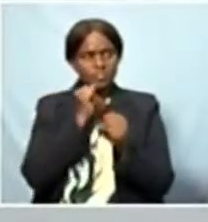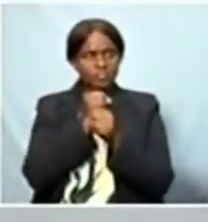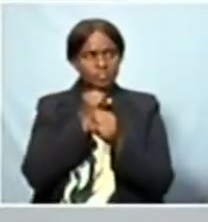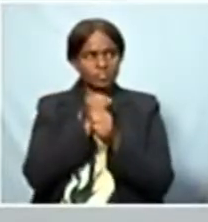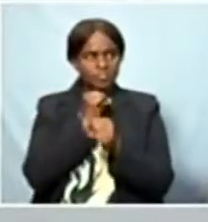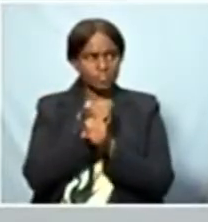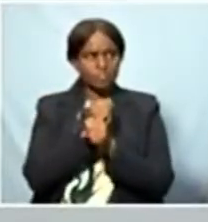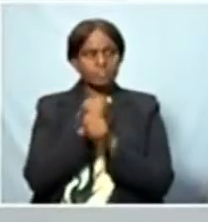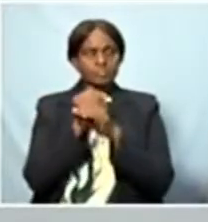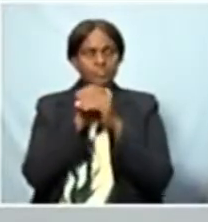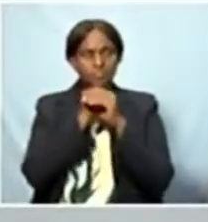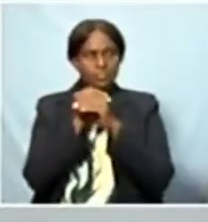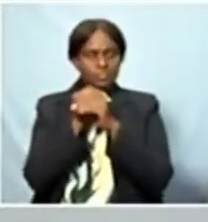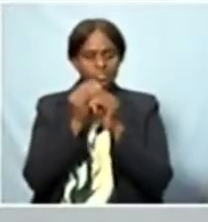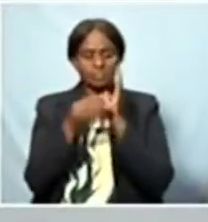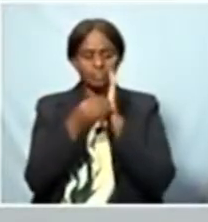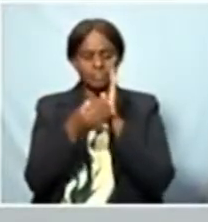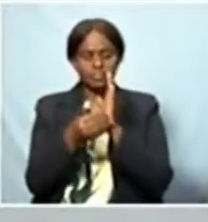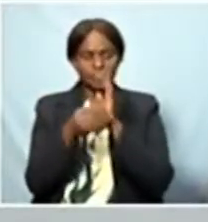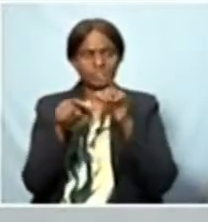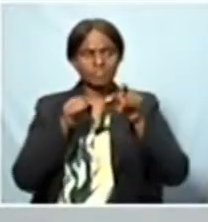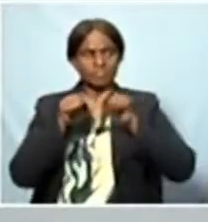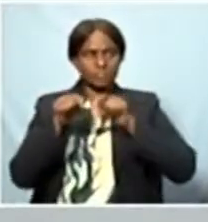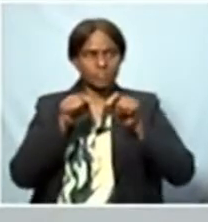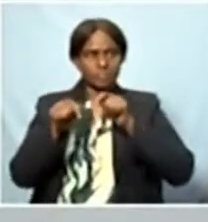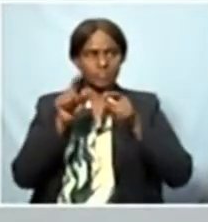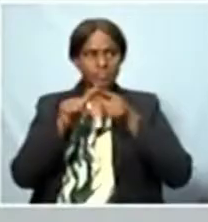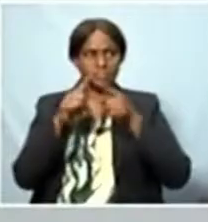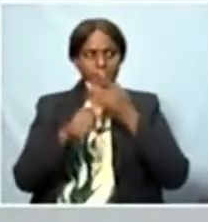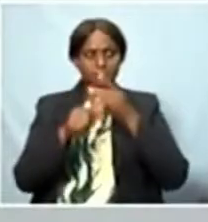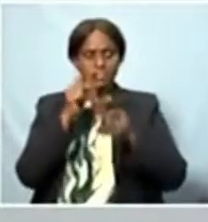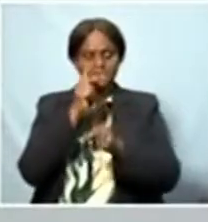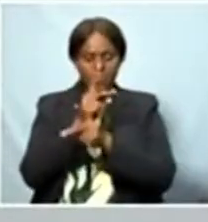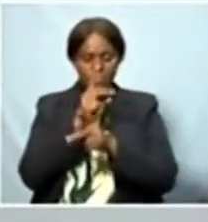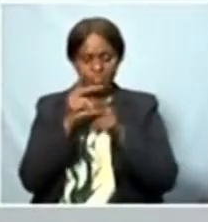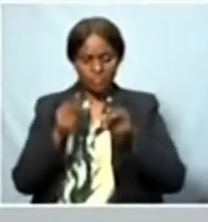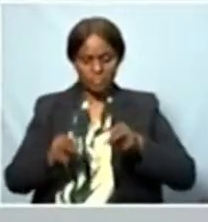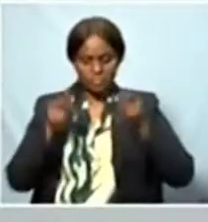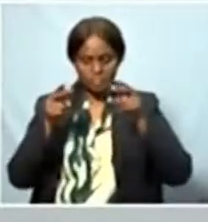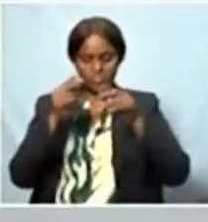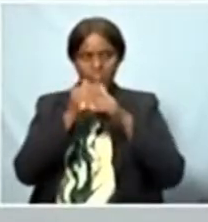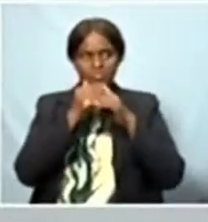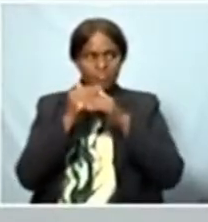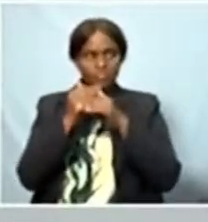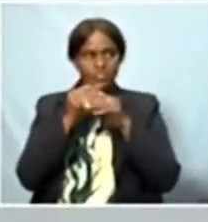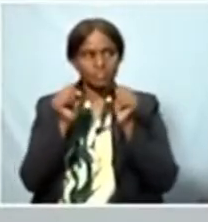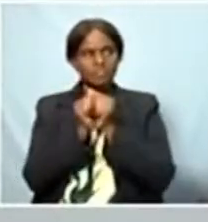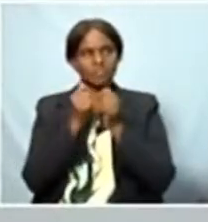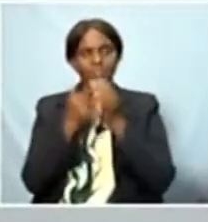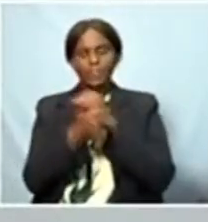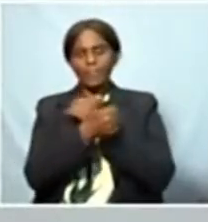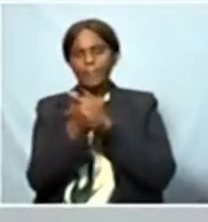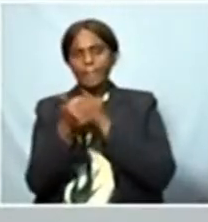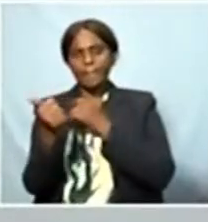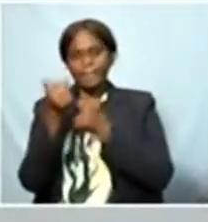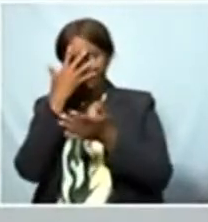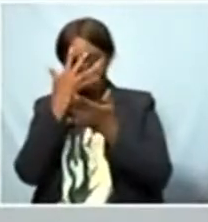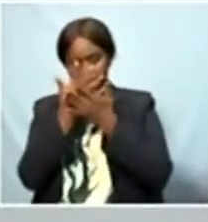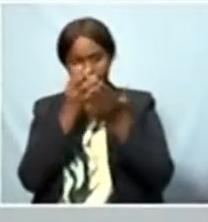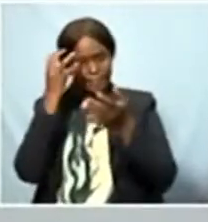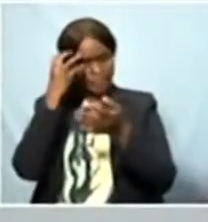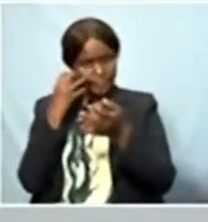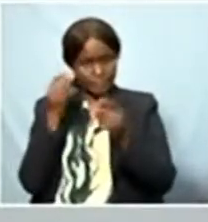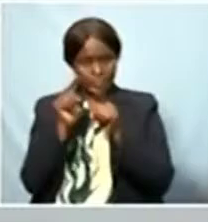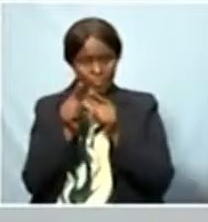compliance standards, guidelines, and regulations in order to maintain high standards of operations among correctional officers and hear